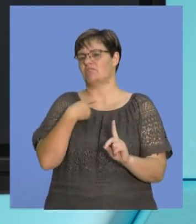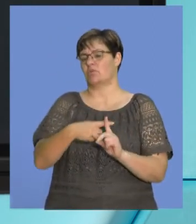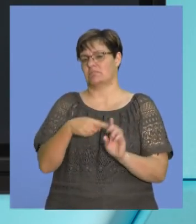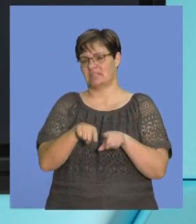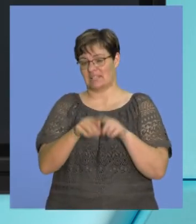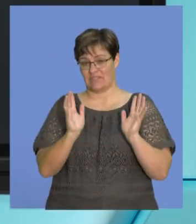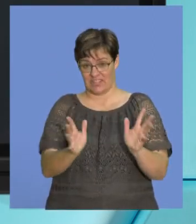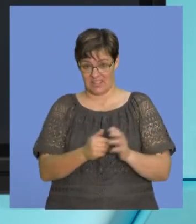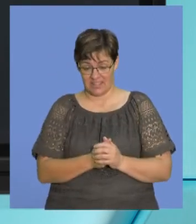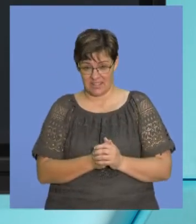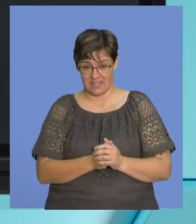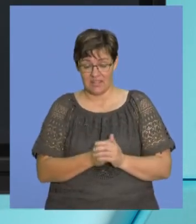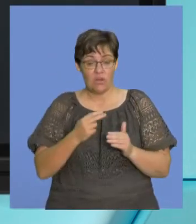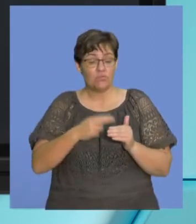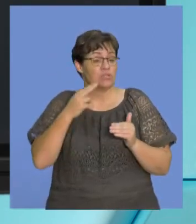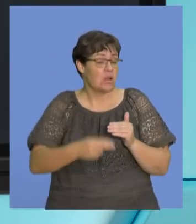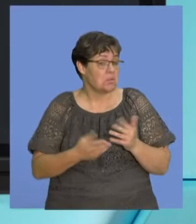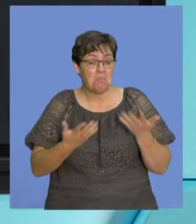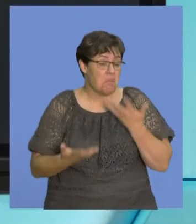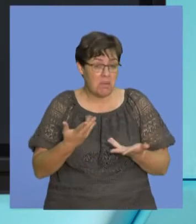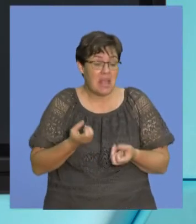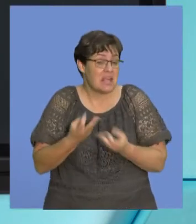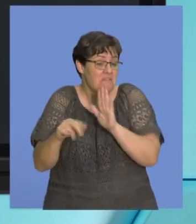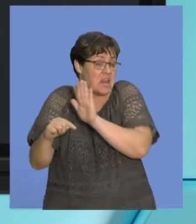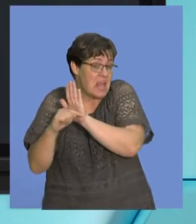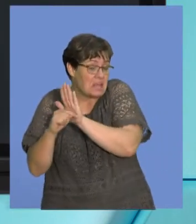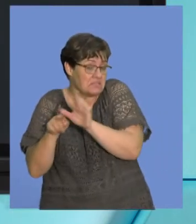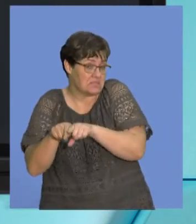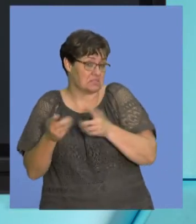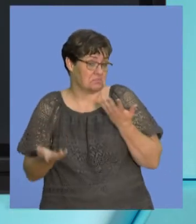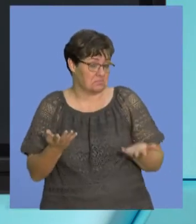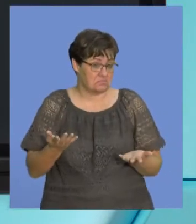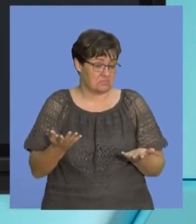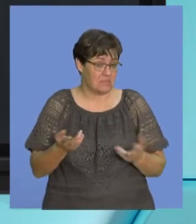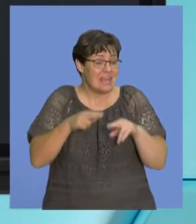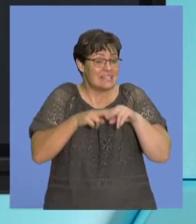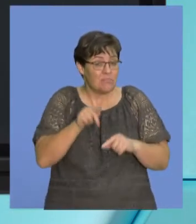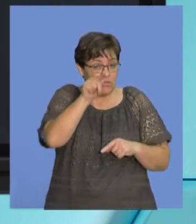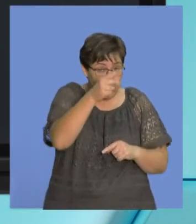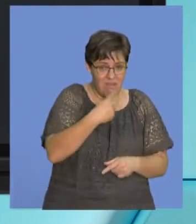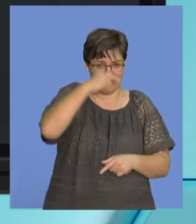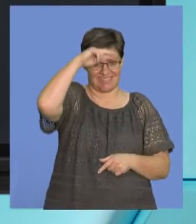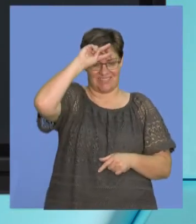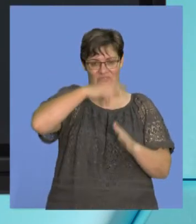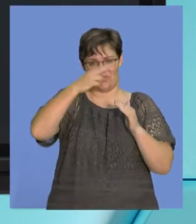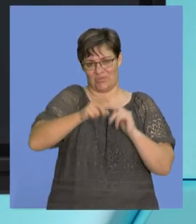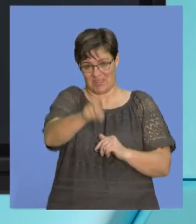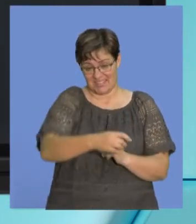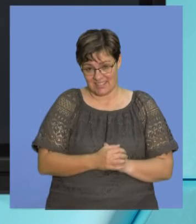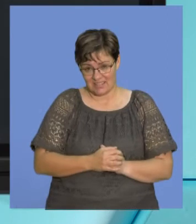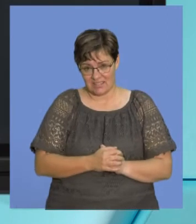positive test. Remember that results might also give you a negative test. It's left to you to interpret those